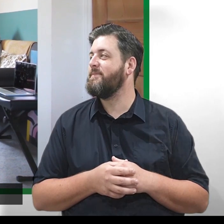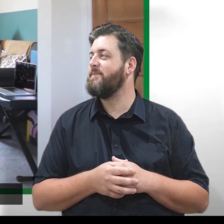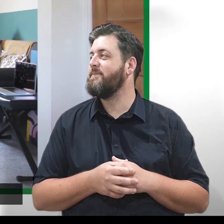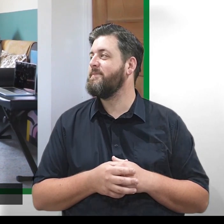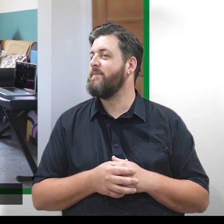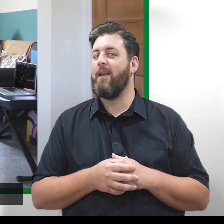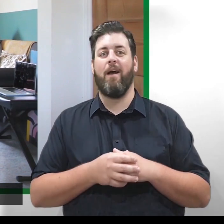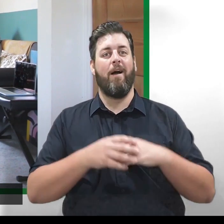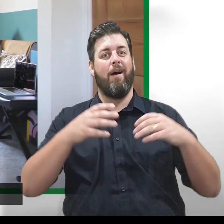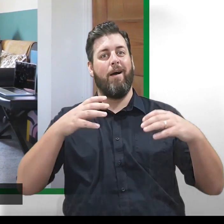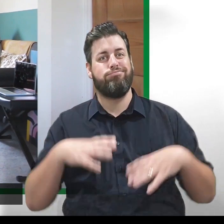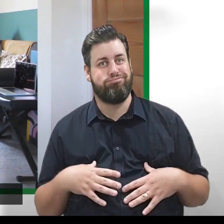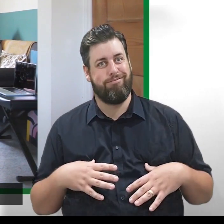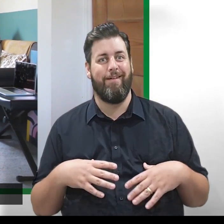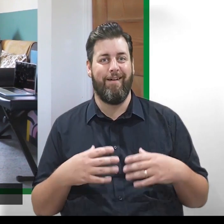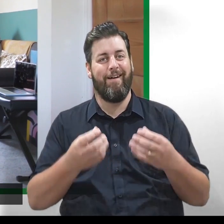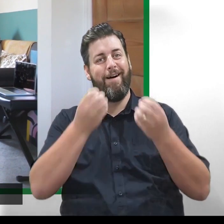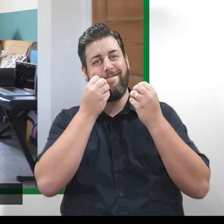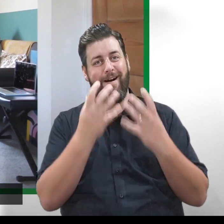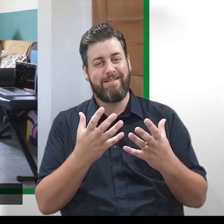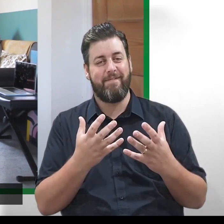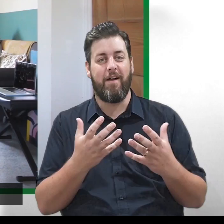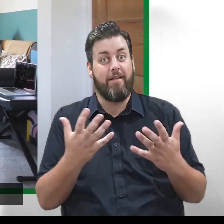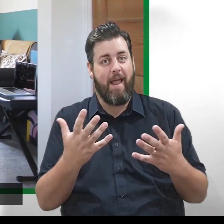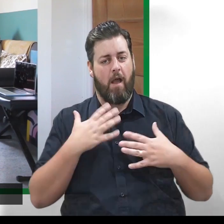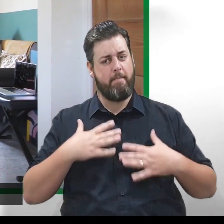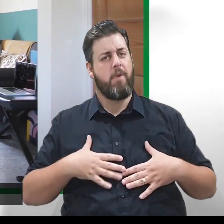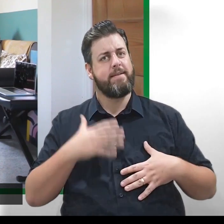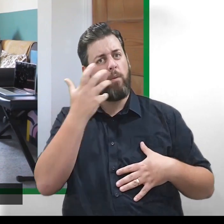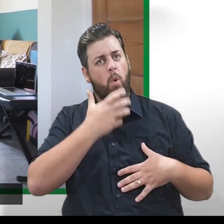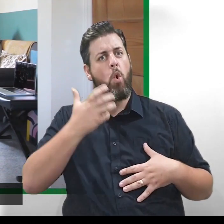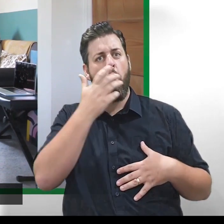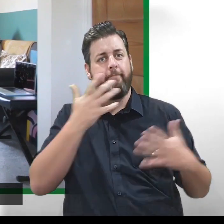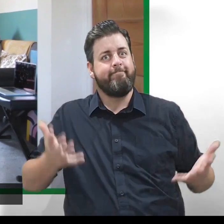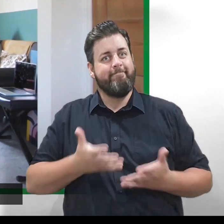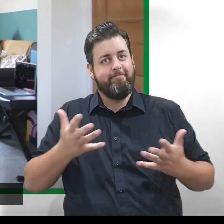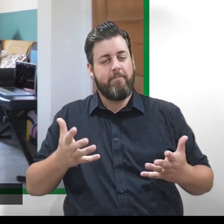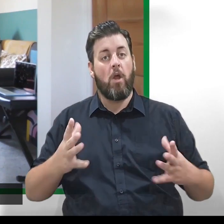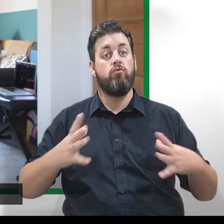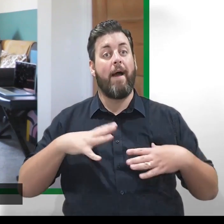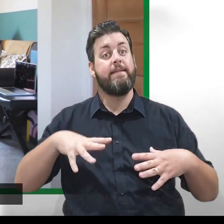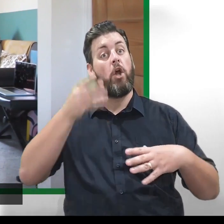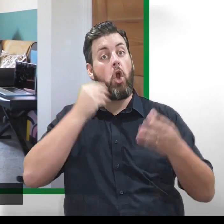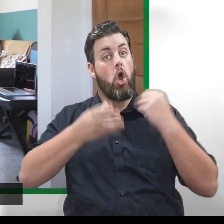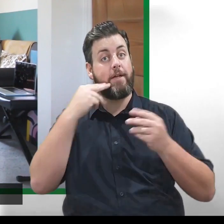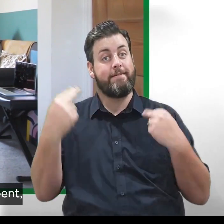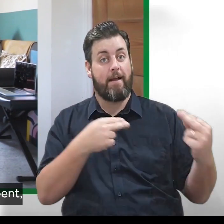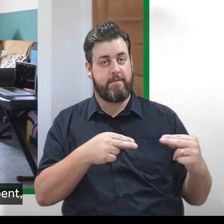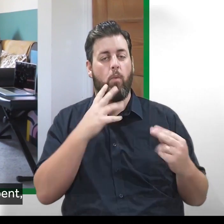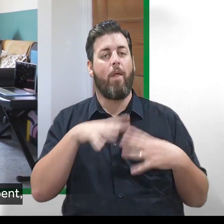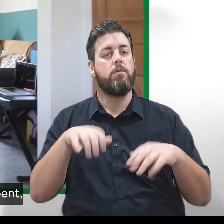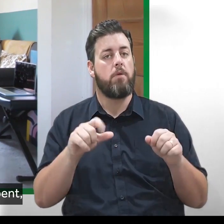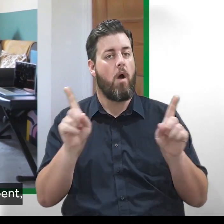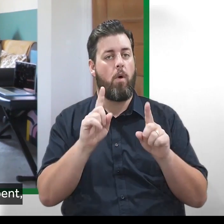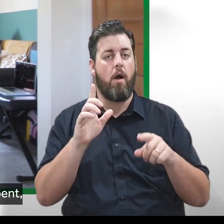body. Oh, wonderful. Okay, so I'm lovely and warm now and ready to get going with the routine. So